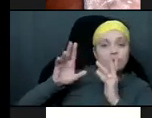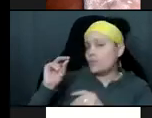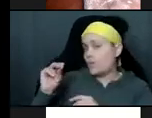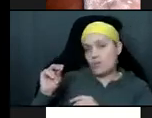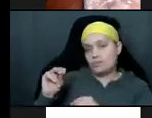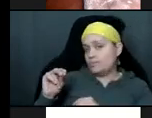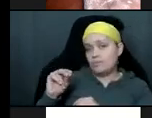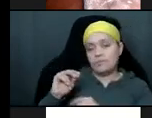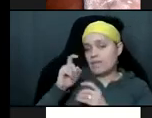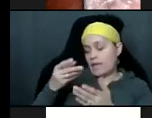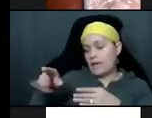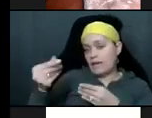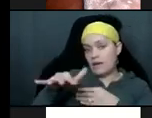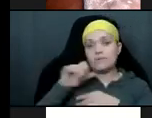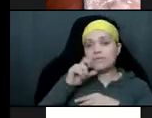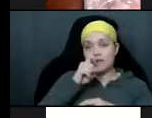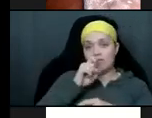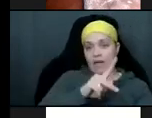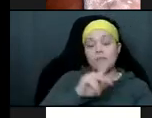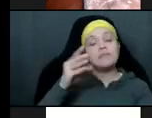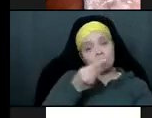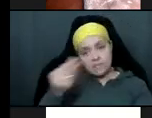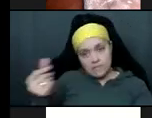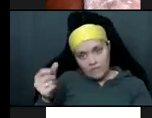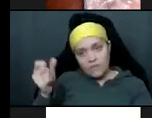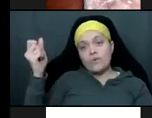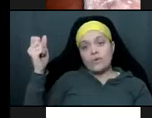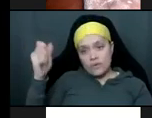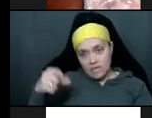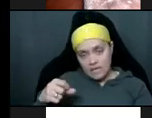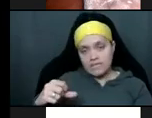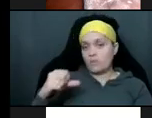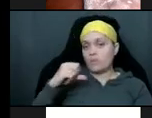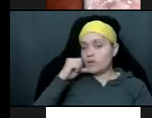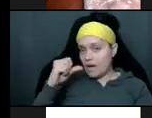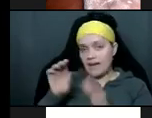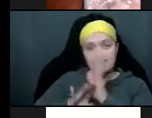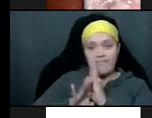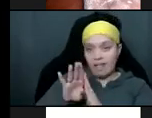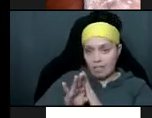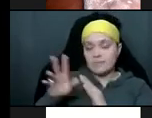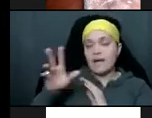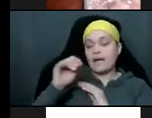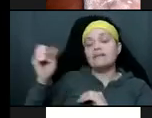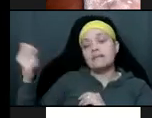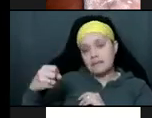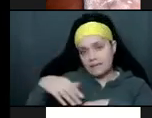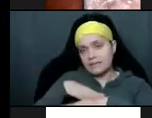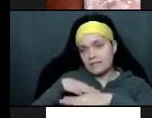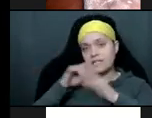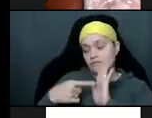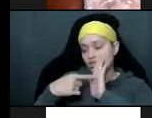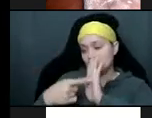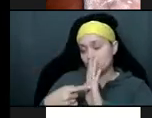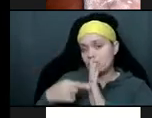not return that. But there were quite a few lands that were not substantially developed, and yes, the natives could show that